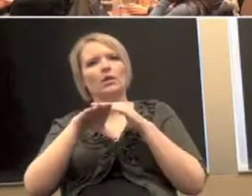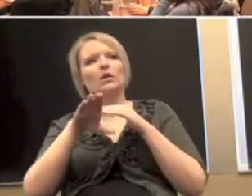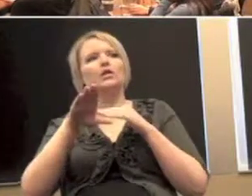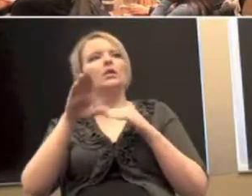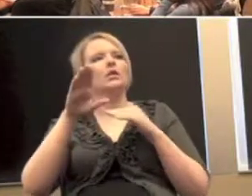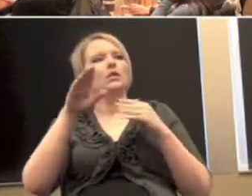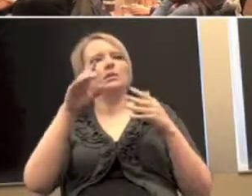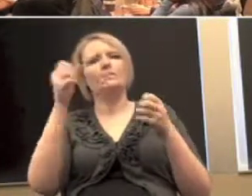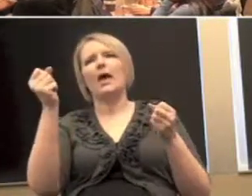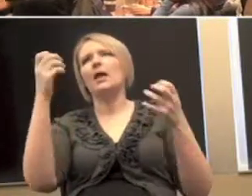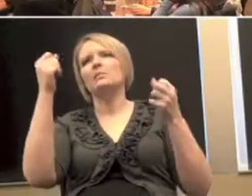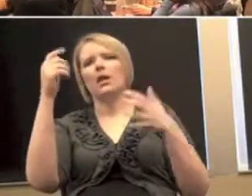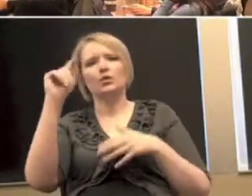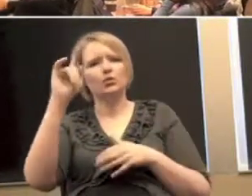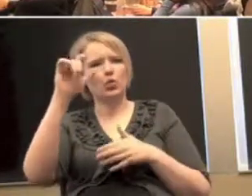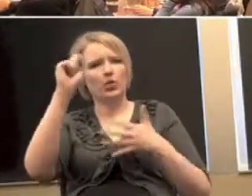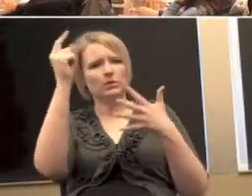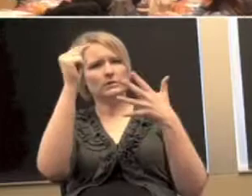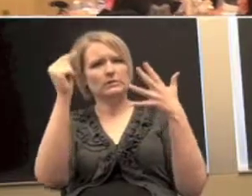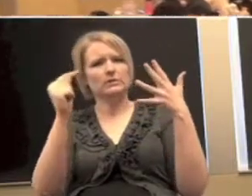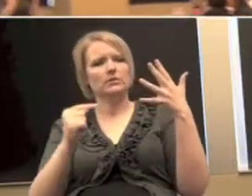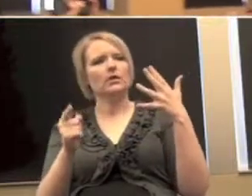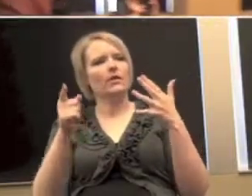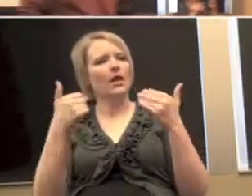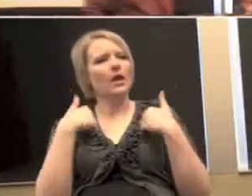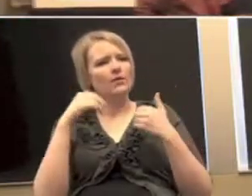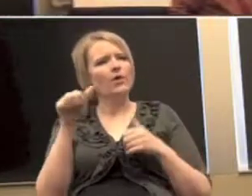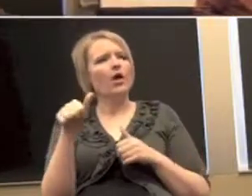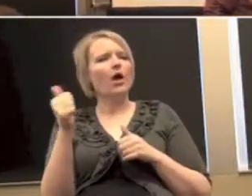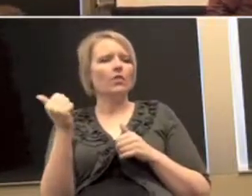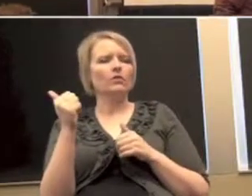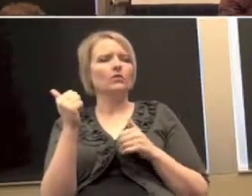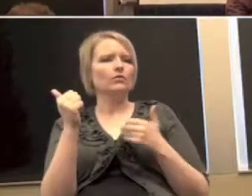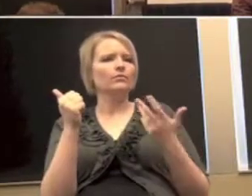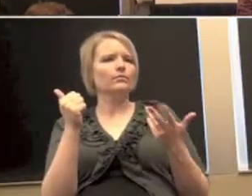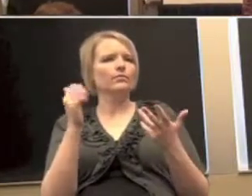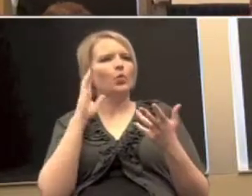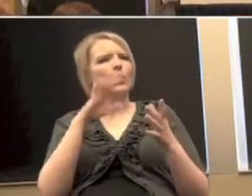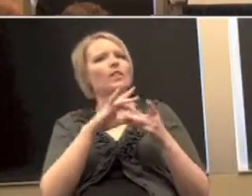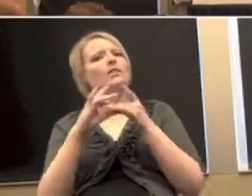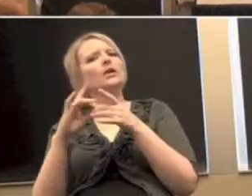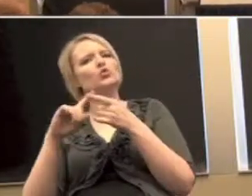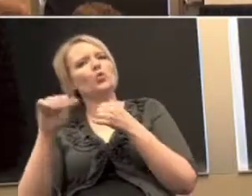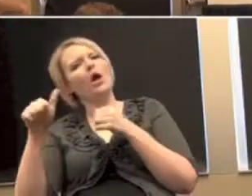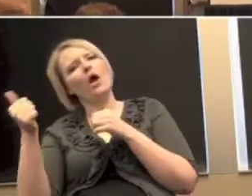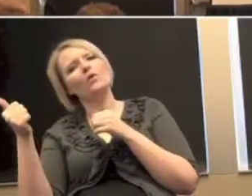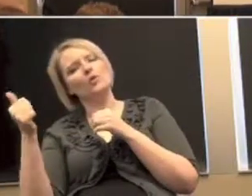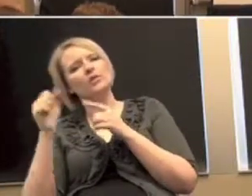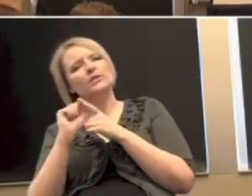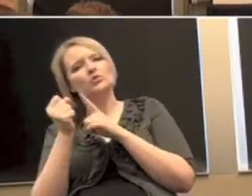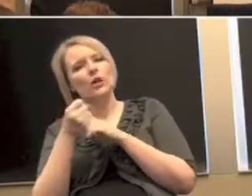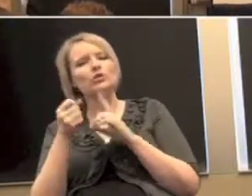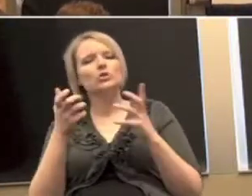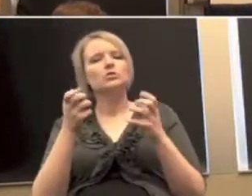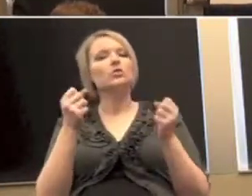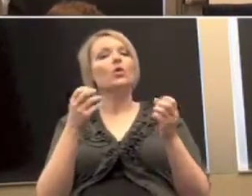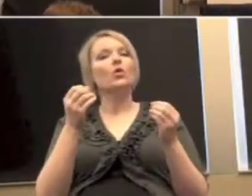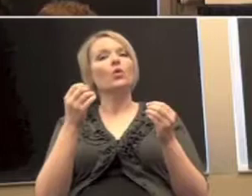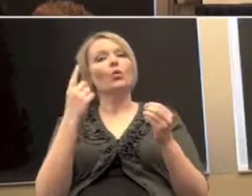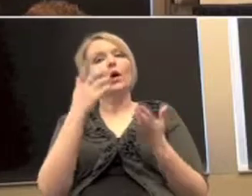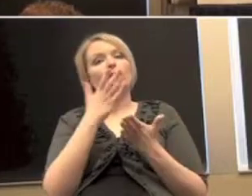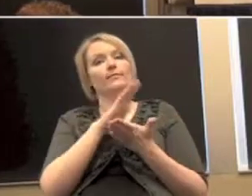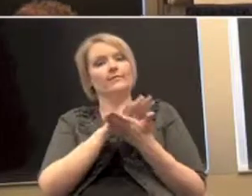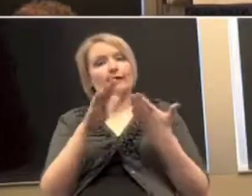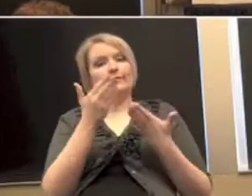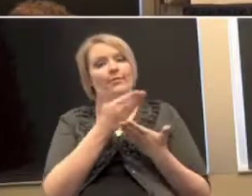Okay. Yeah, there's lots of information there, and they've got other, you know, it oftentimes links you to other kinds of situations. So one of the nice things is there's